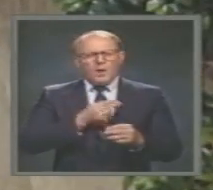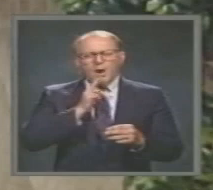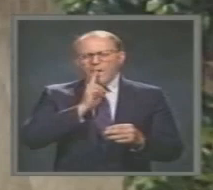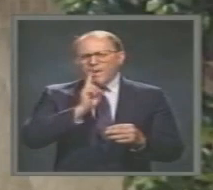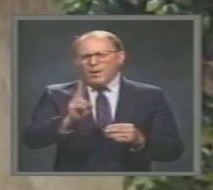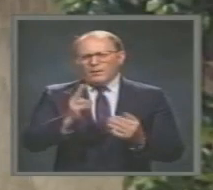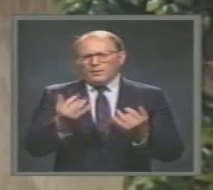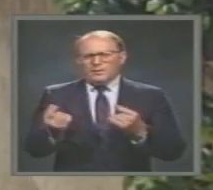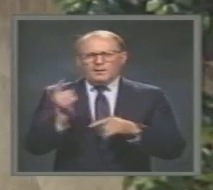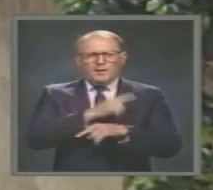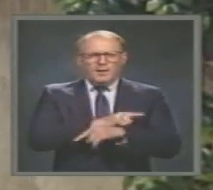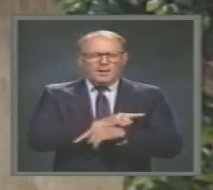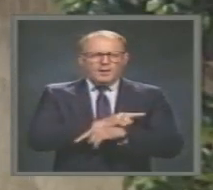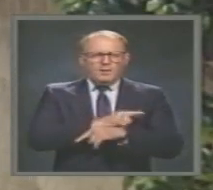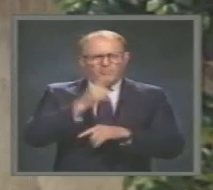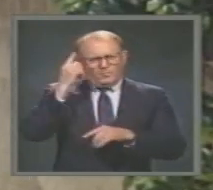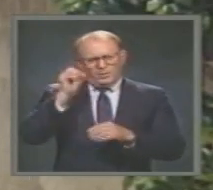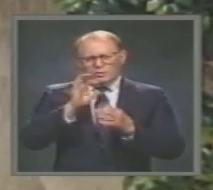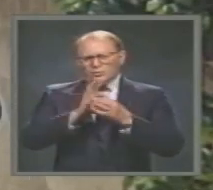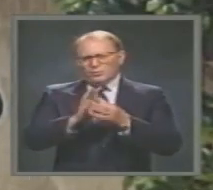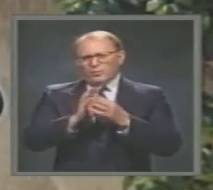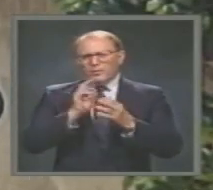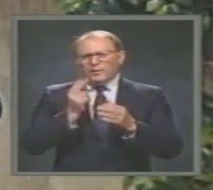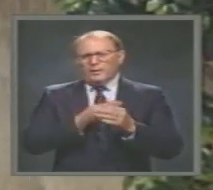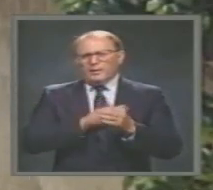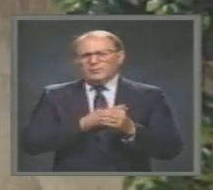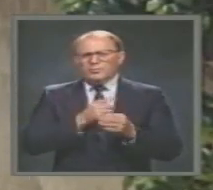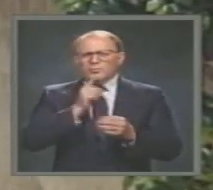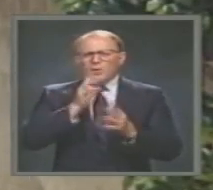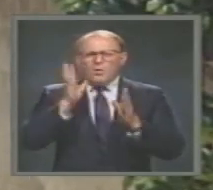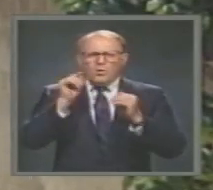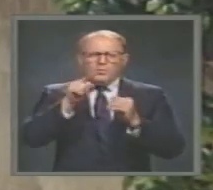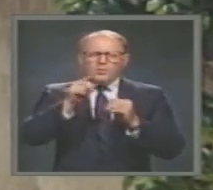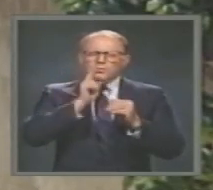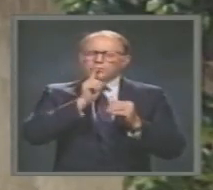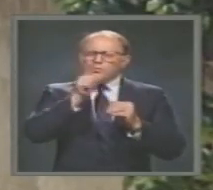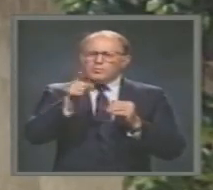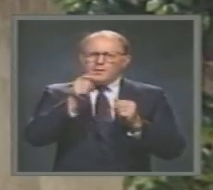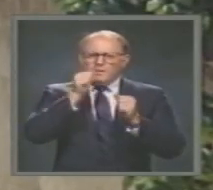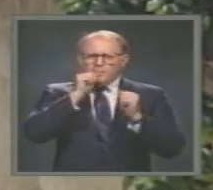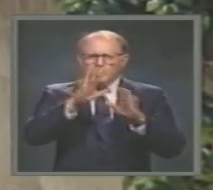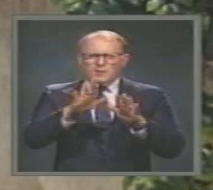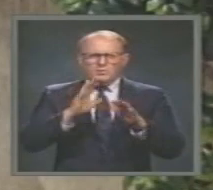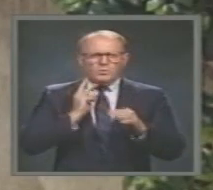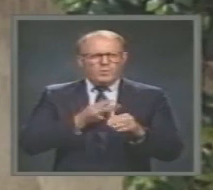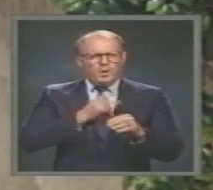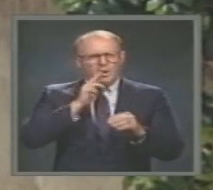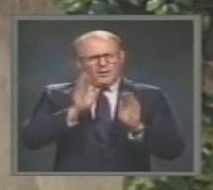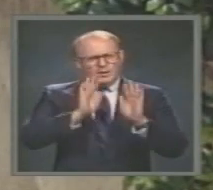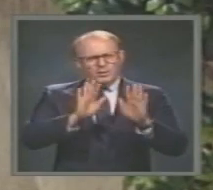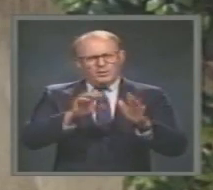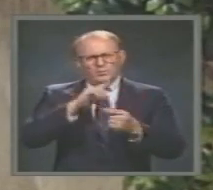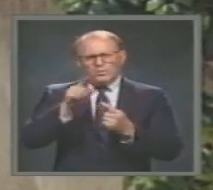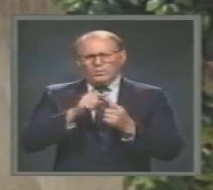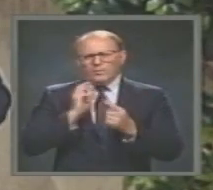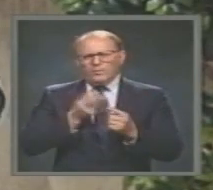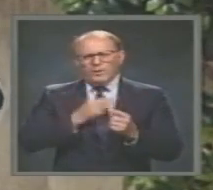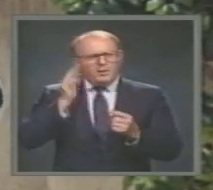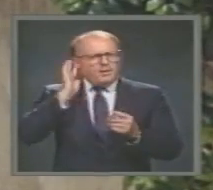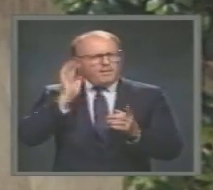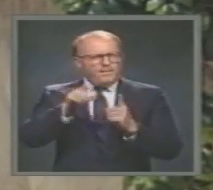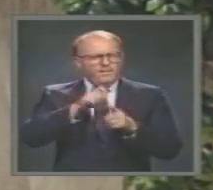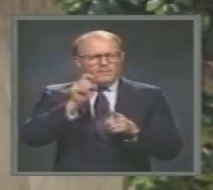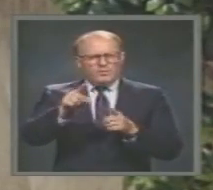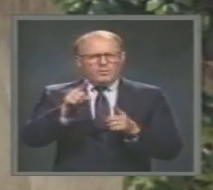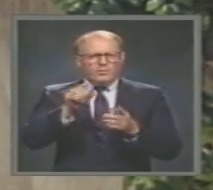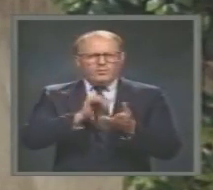you joined us today. It's our sincerest prayer that you be blessed by it. We're always encouraged when we hear from you that the program has been a blessing